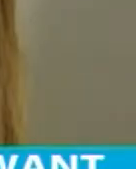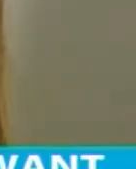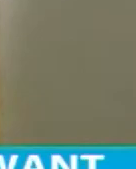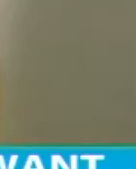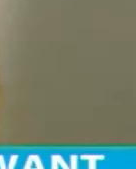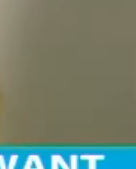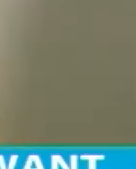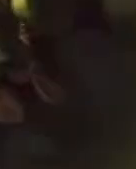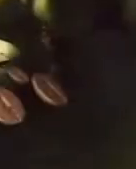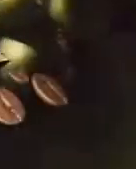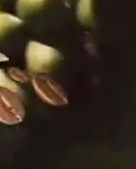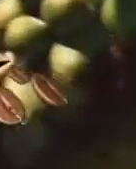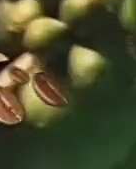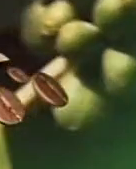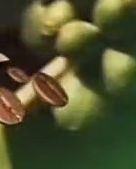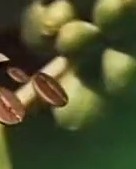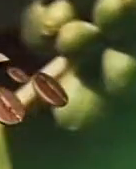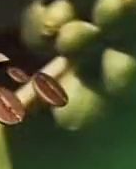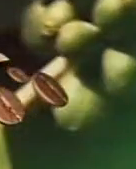whom?